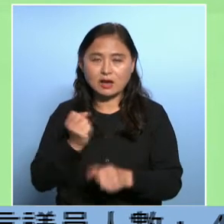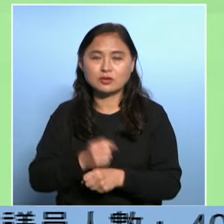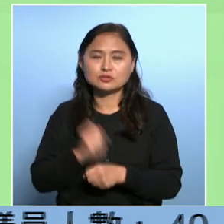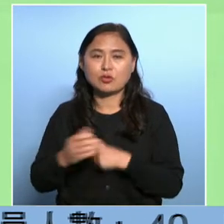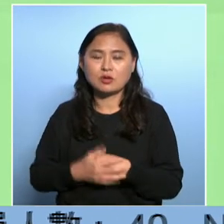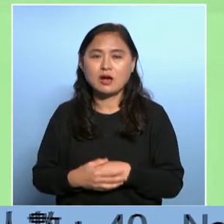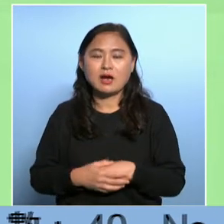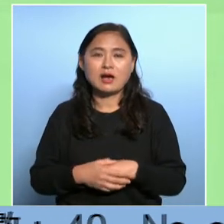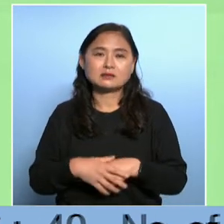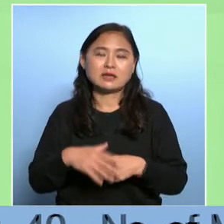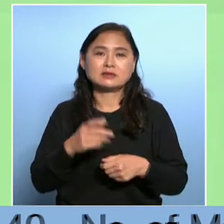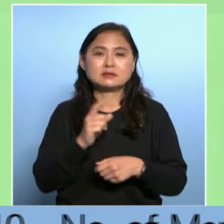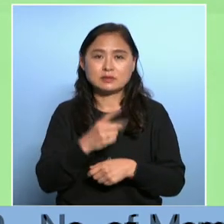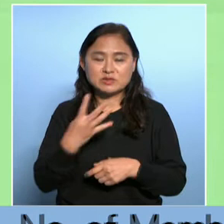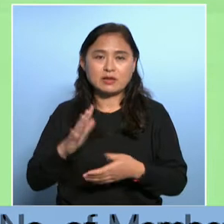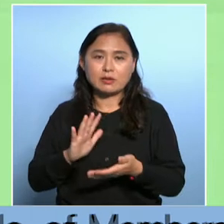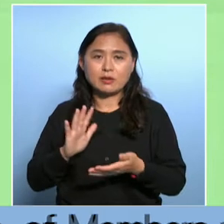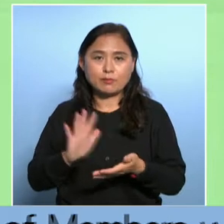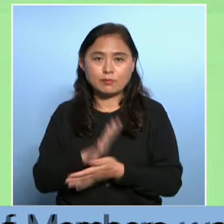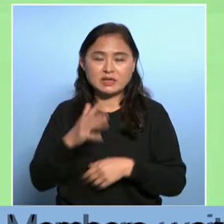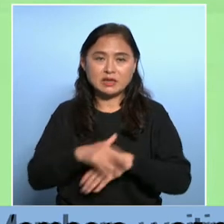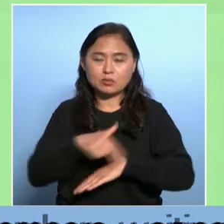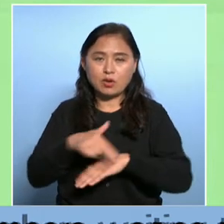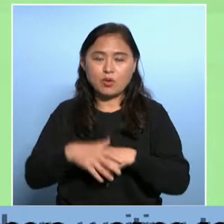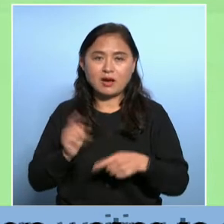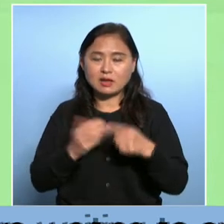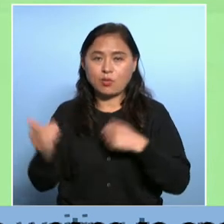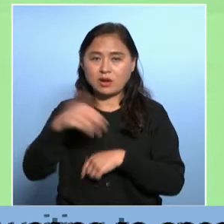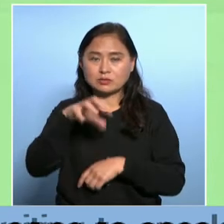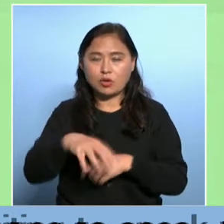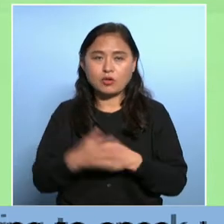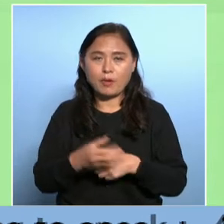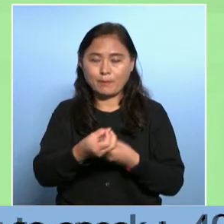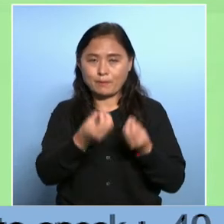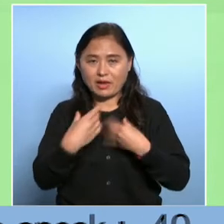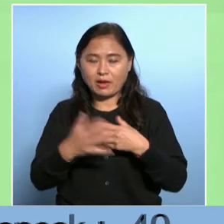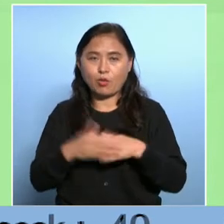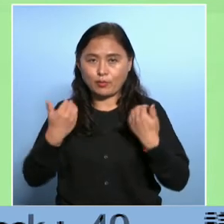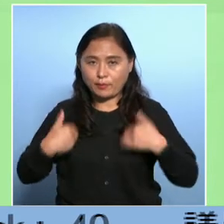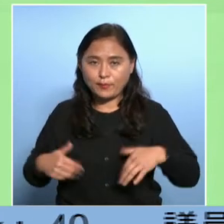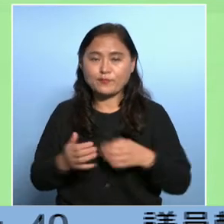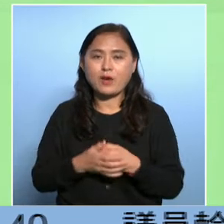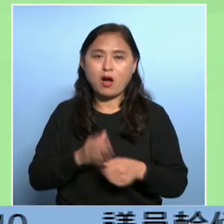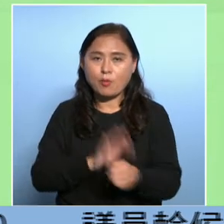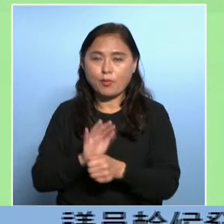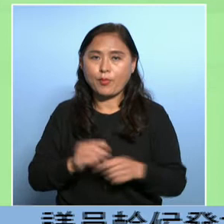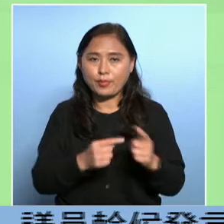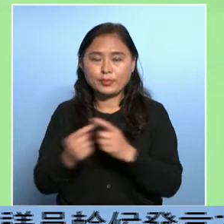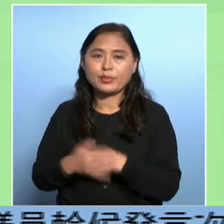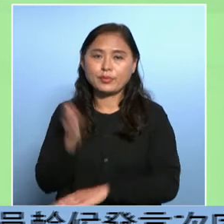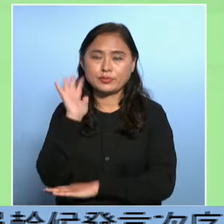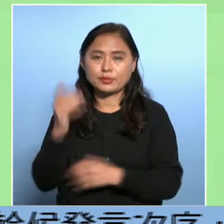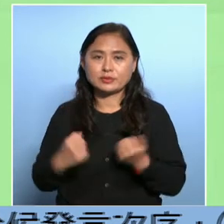with the capable leadership of the government and the country support. And we can fulfill our role in